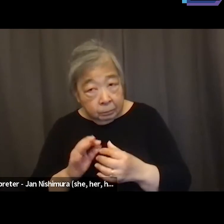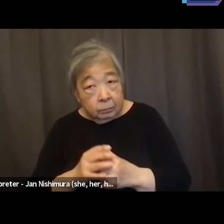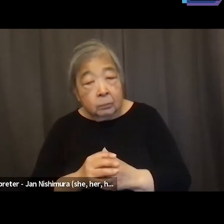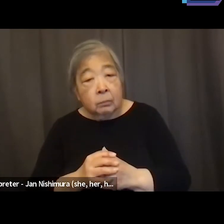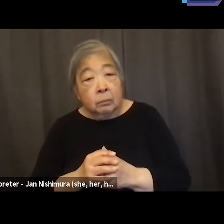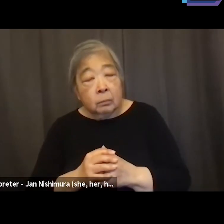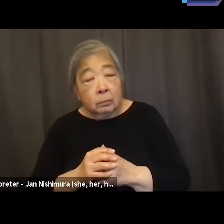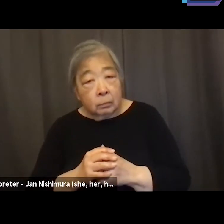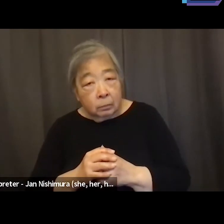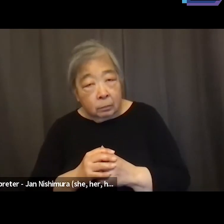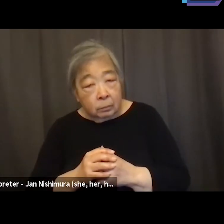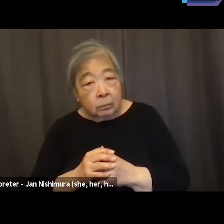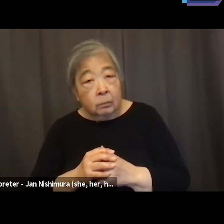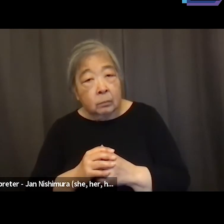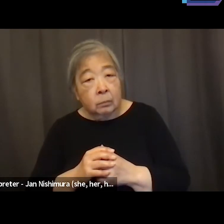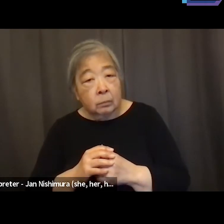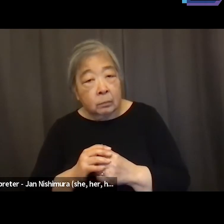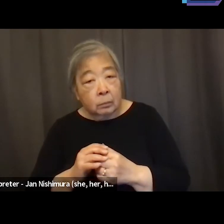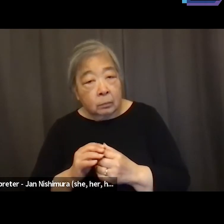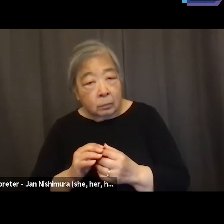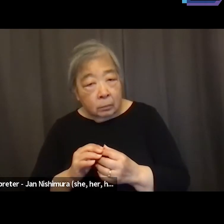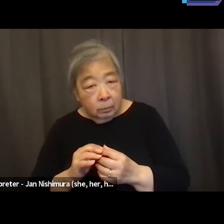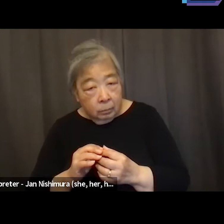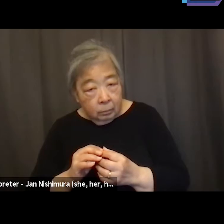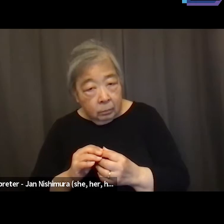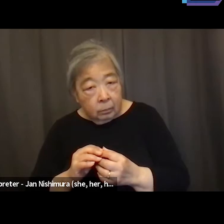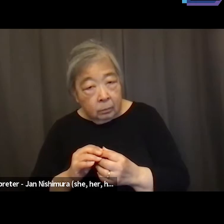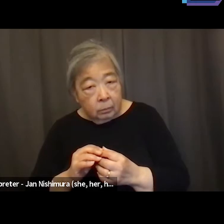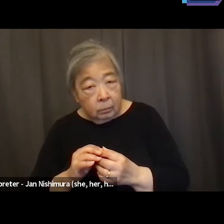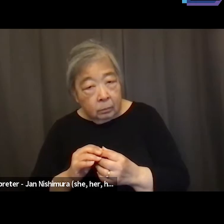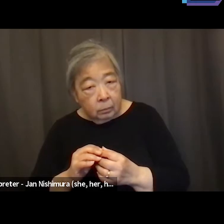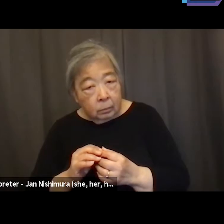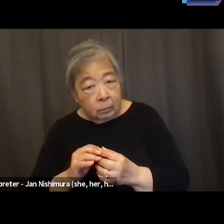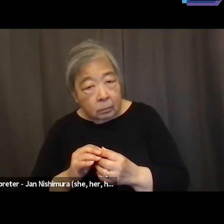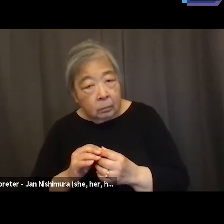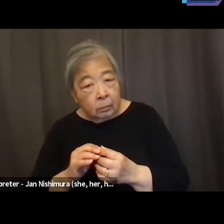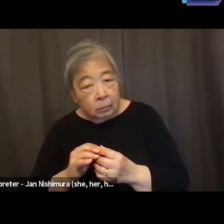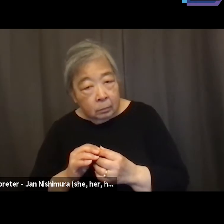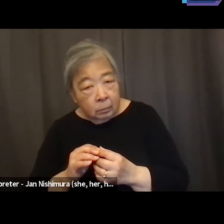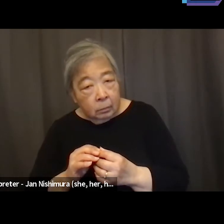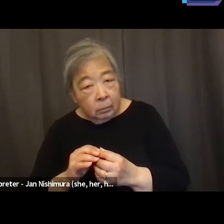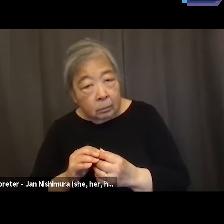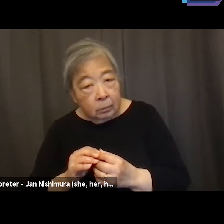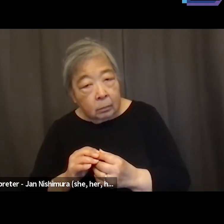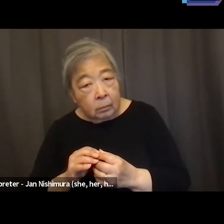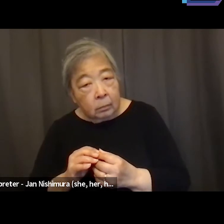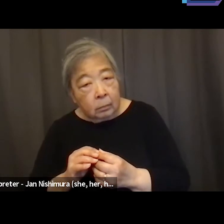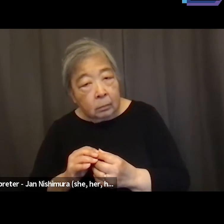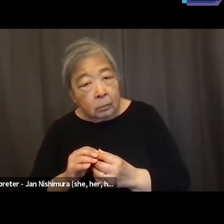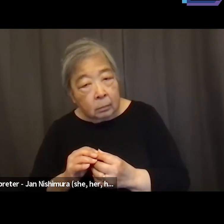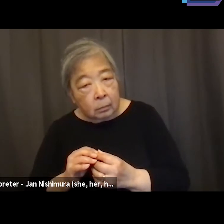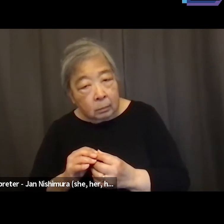Nazba Yanin Shad Swadichini Nishle Nakai Bashishin Mesclero Pachi Dashiche Nakai Dashinale Akut Ego